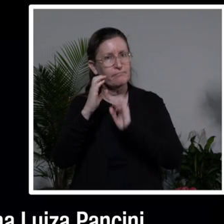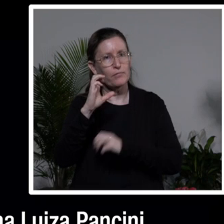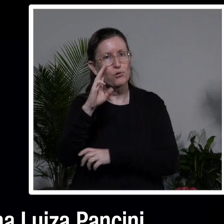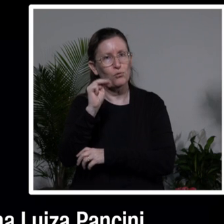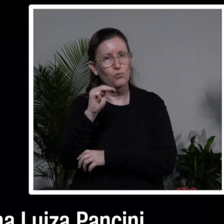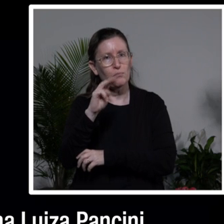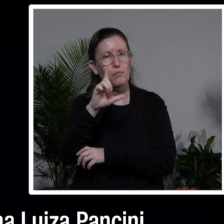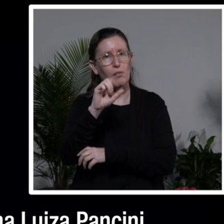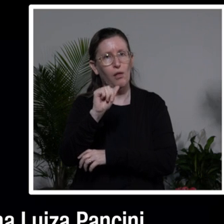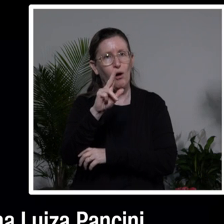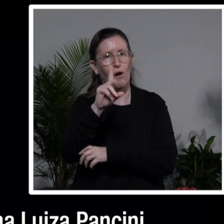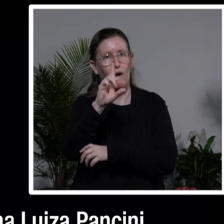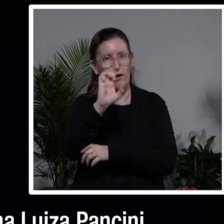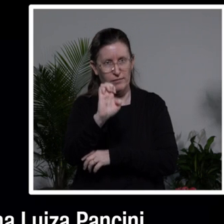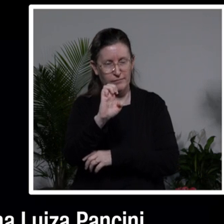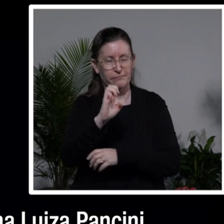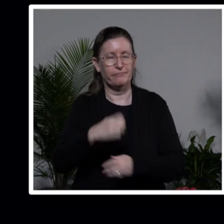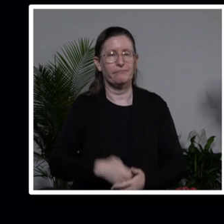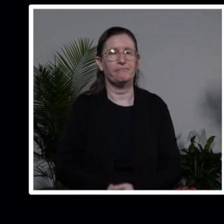cum laude graduates.